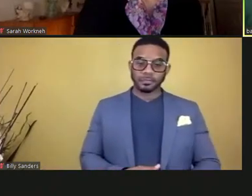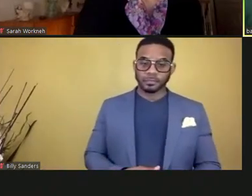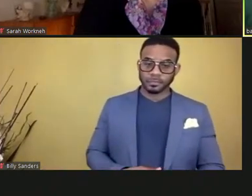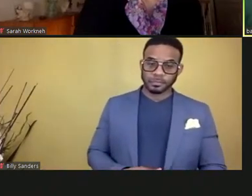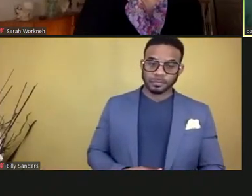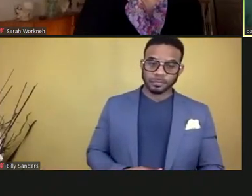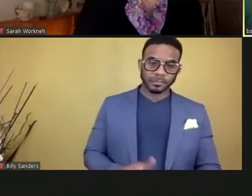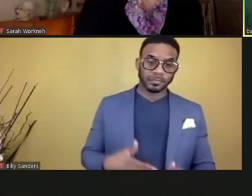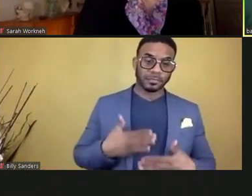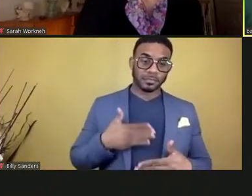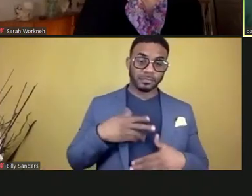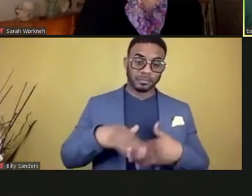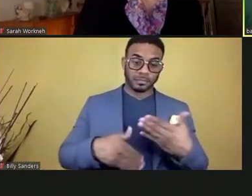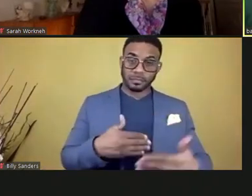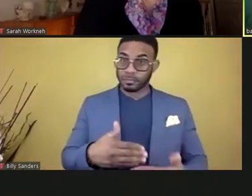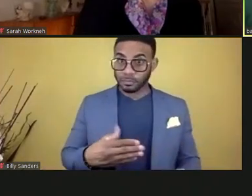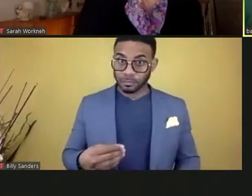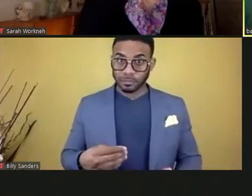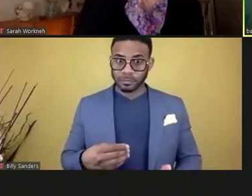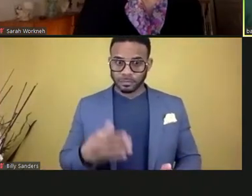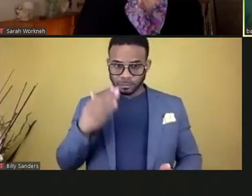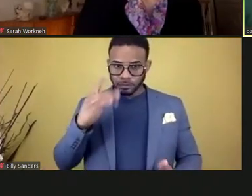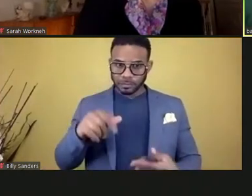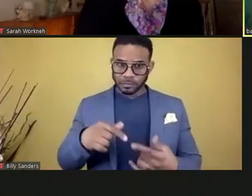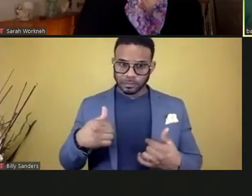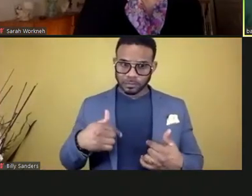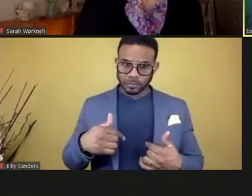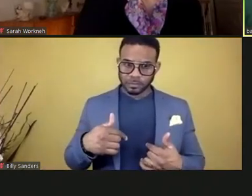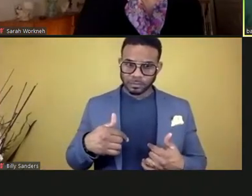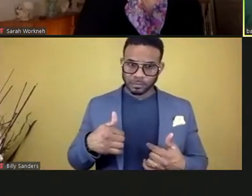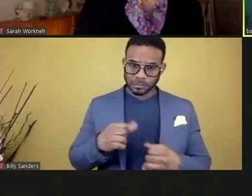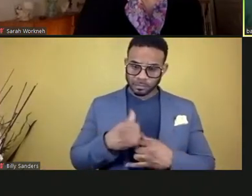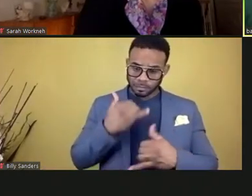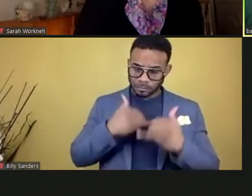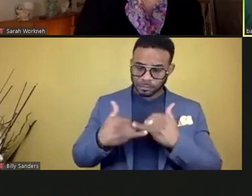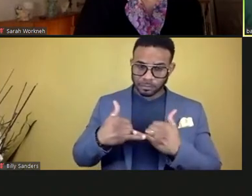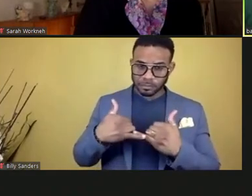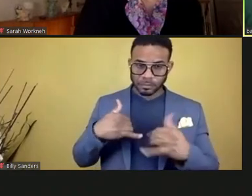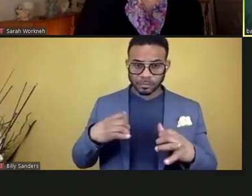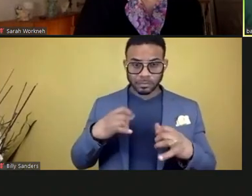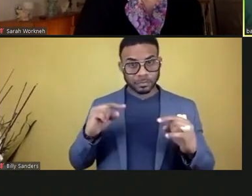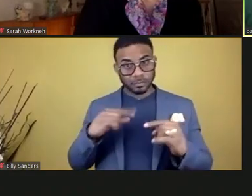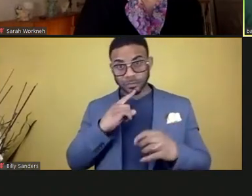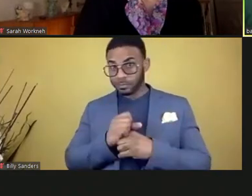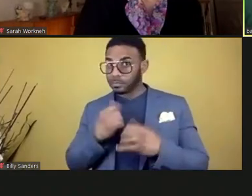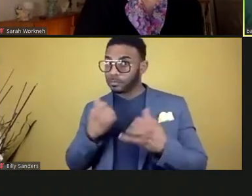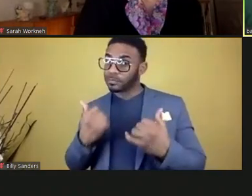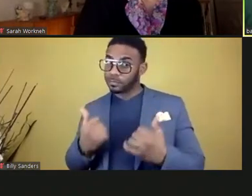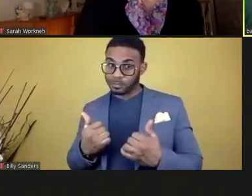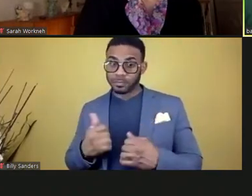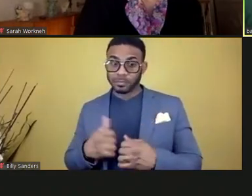And happily stumbling. And, you know, when we make a mistake and when we do harm, we really try to